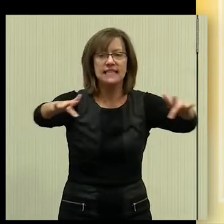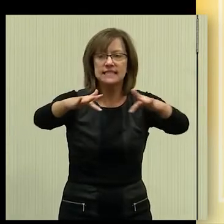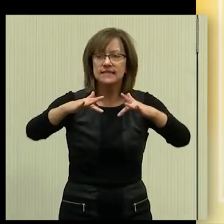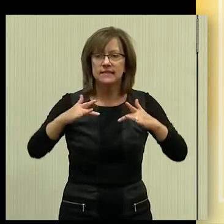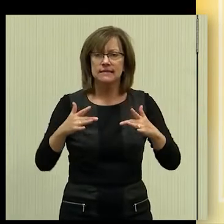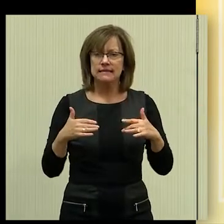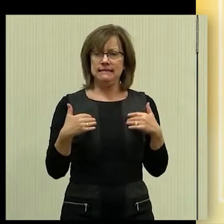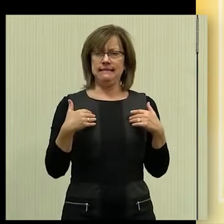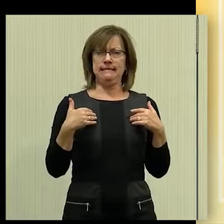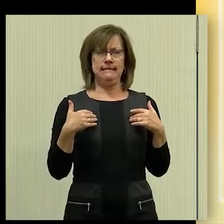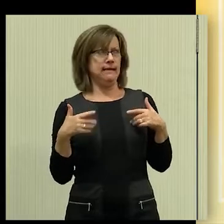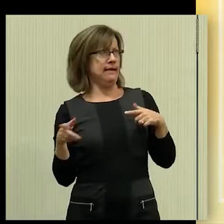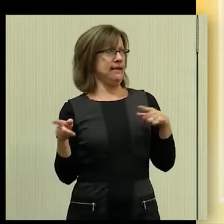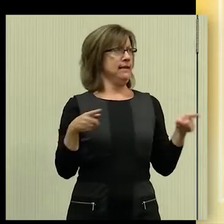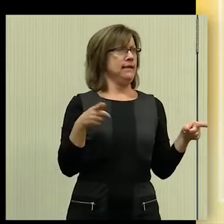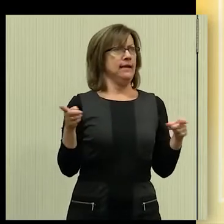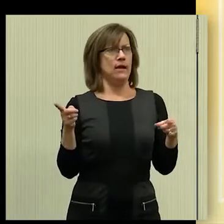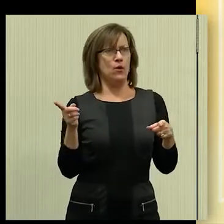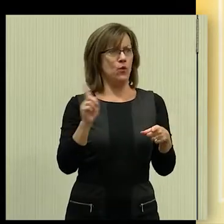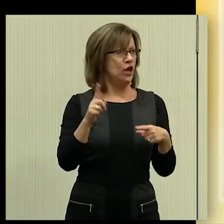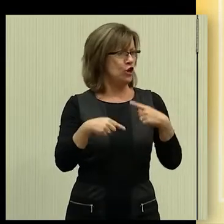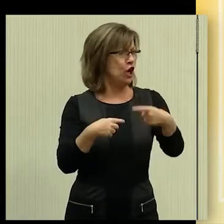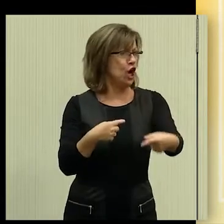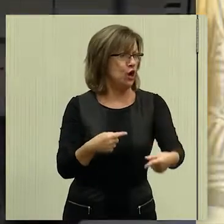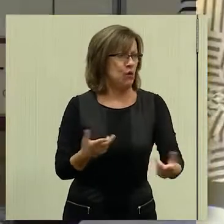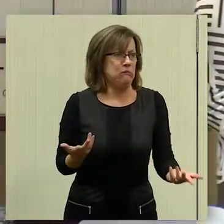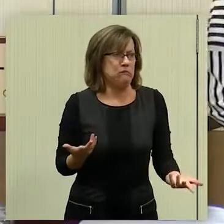much direction of where to go, right?